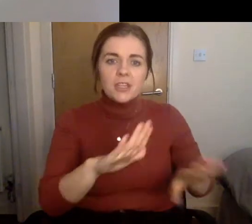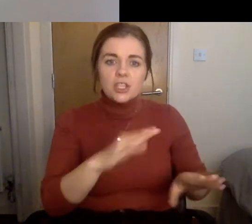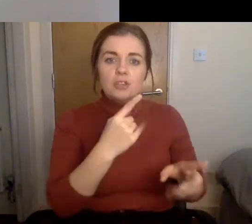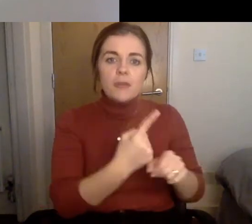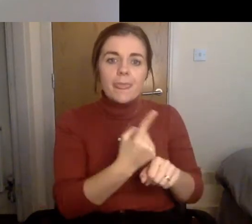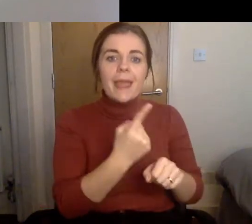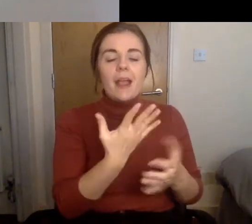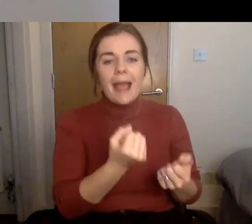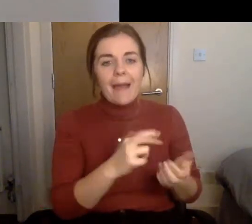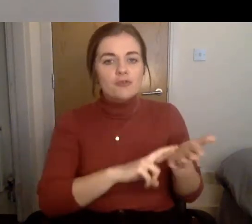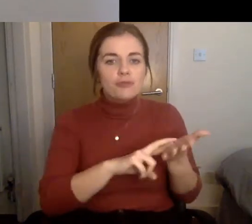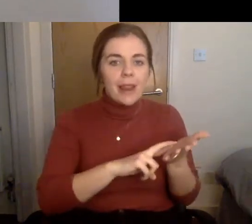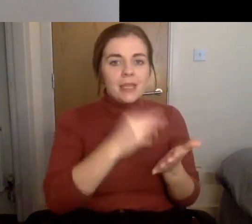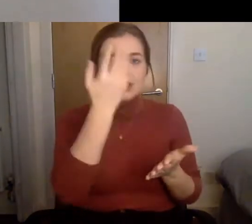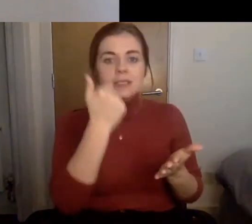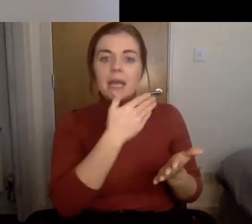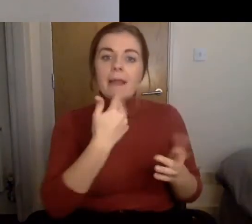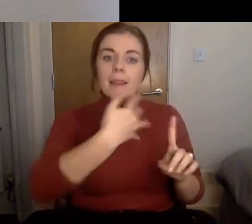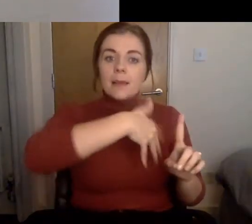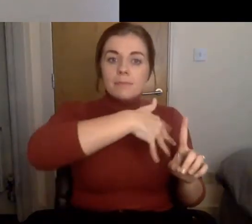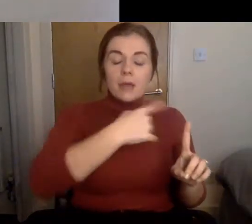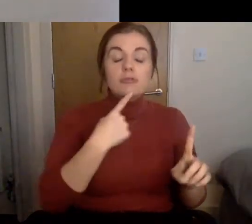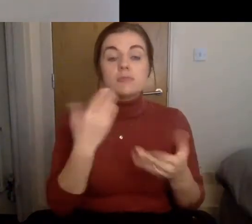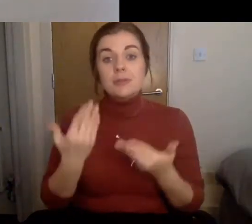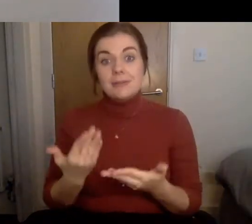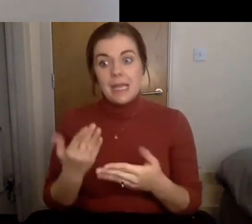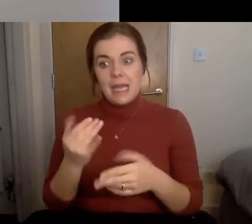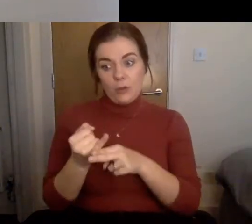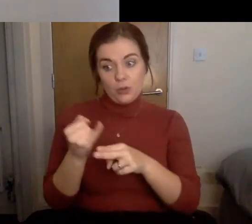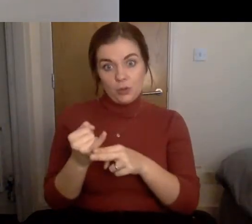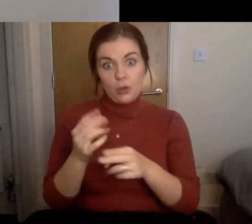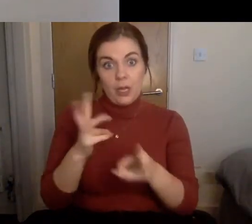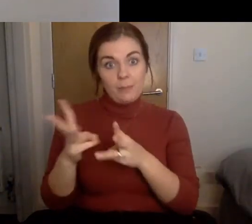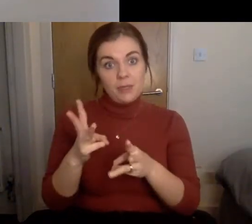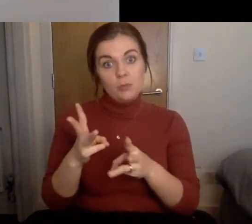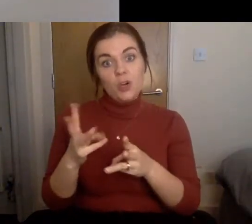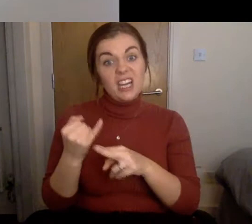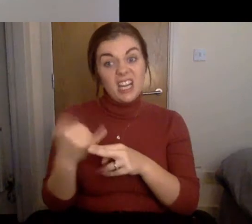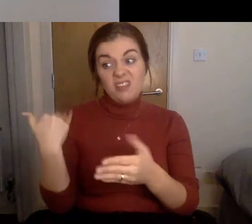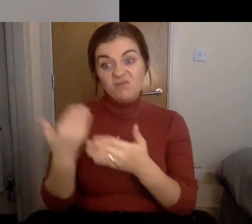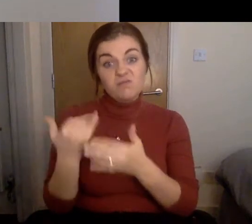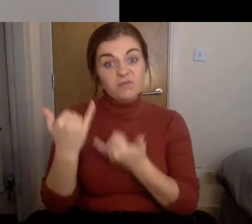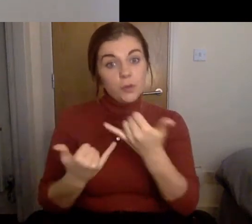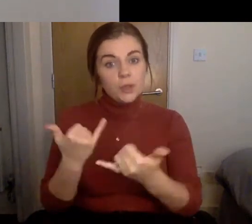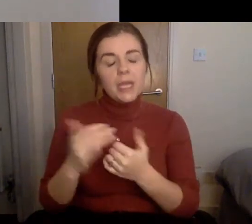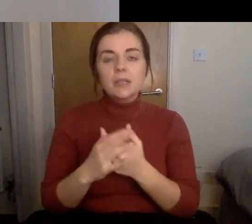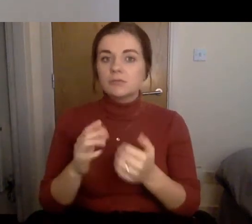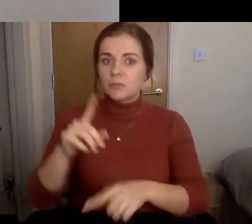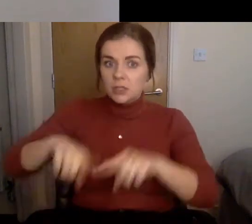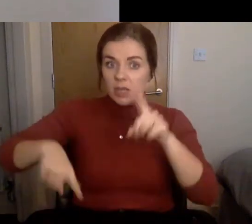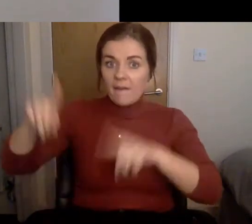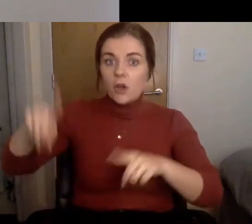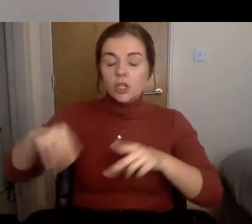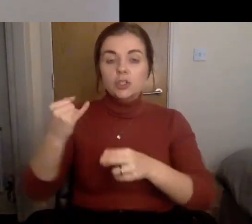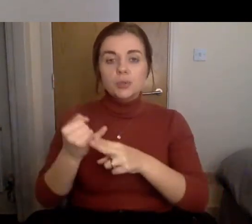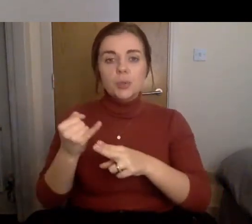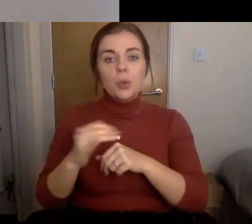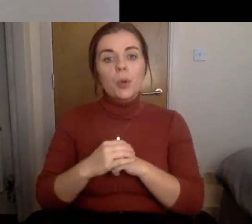in religious background. The school that I'm teaching in now for the last few years, it's quite a diverse school. We have about a third